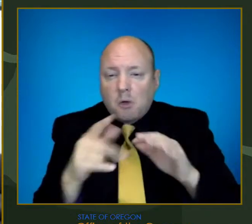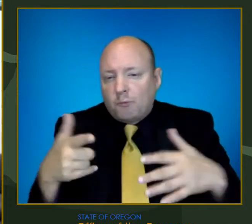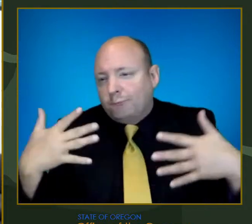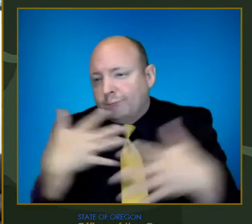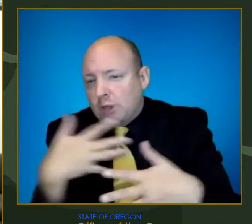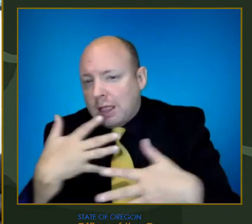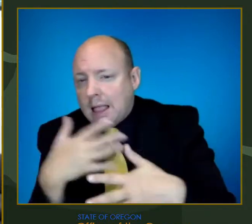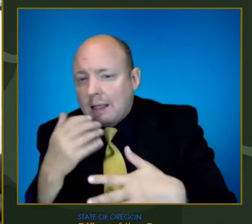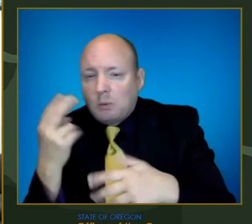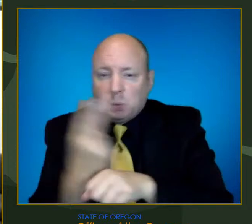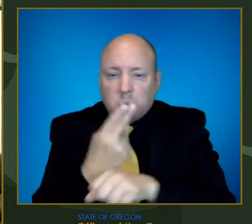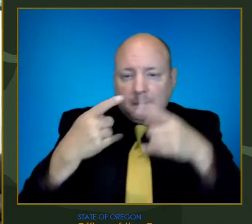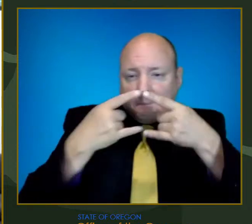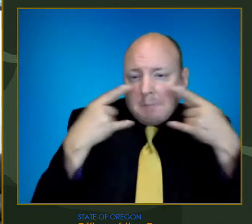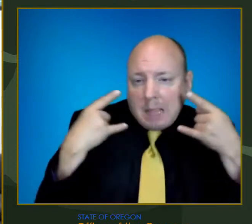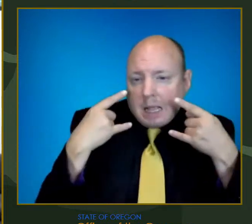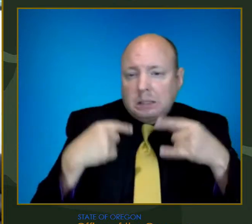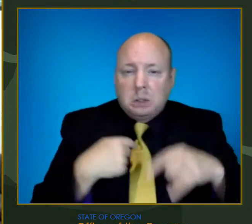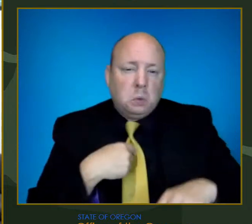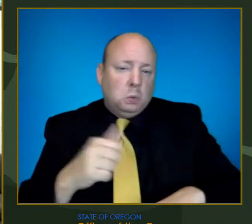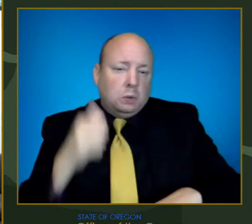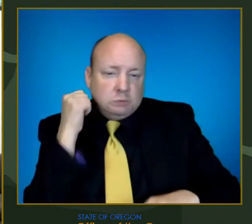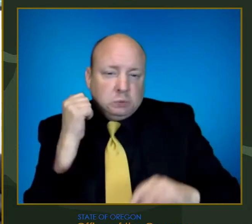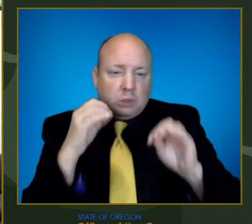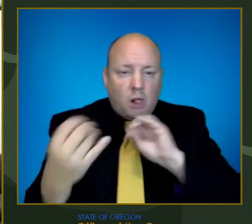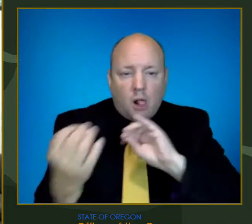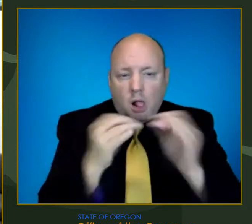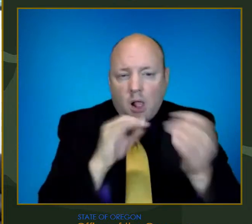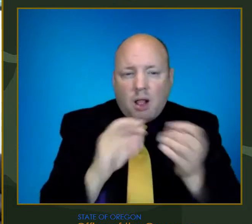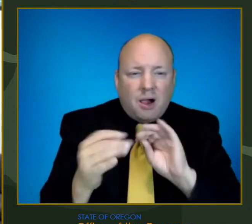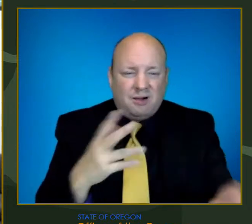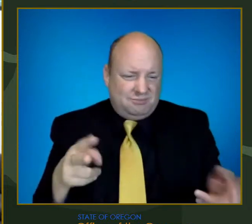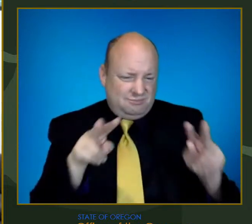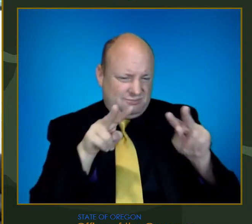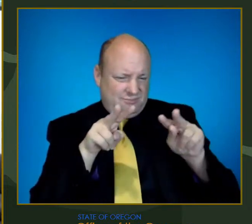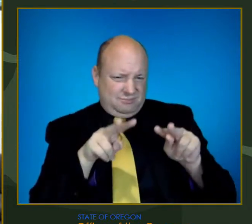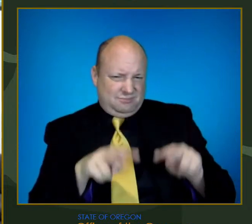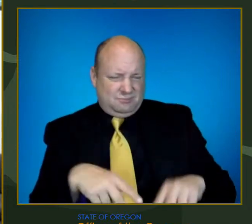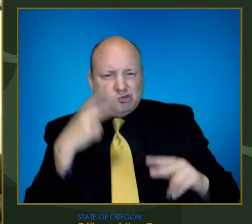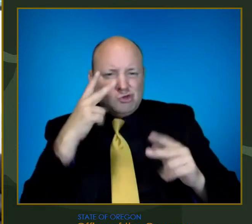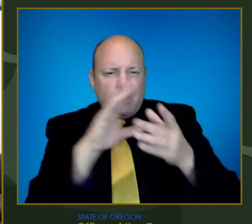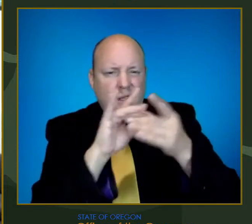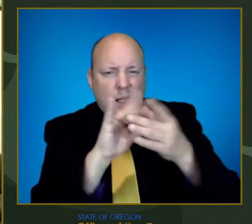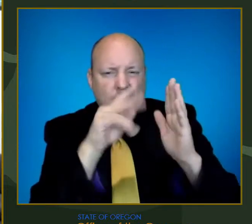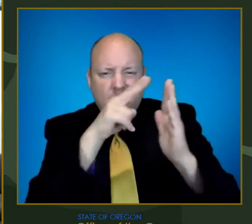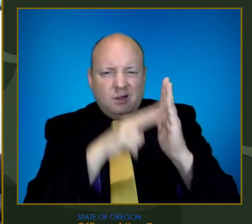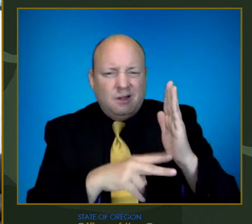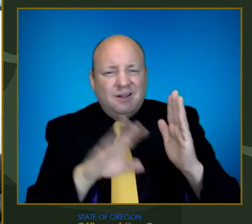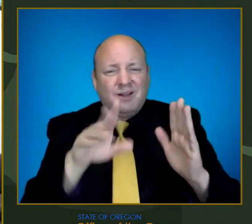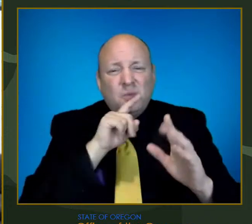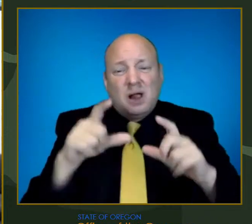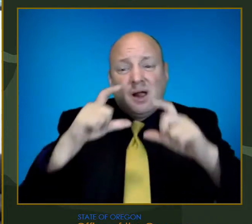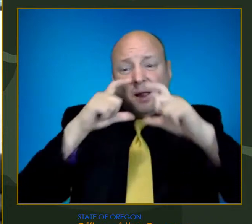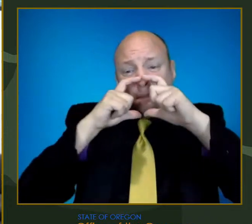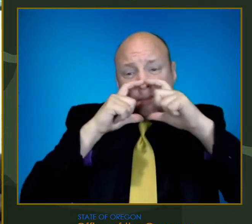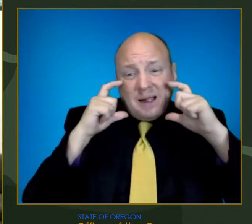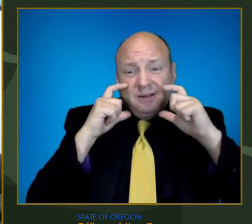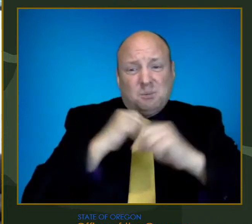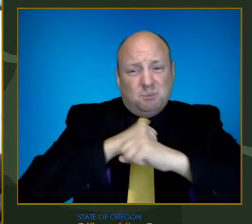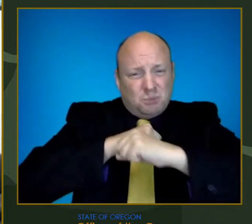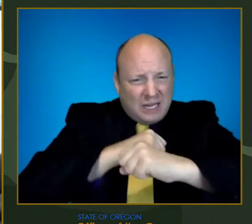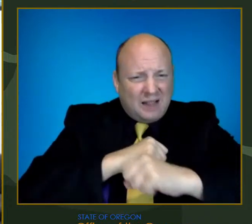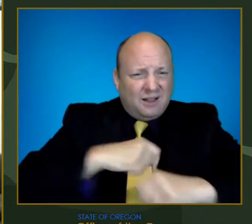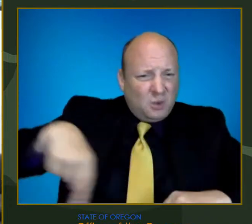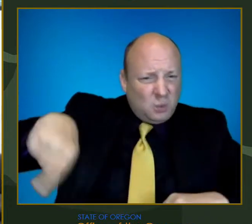And it misses the whole point, which is the purpose of cloth face coverings is to protect people from you, not to protect you from